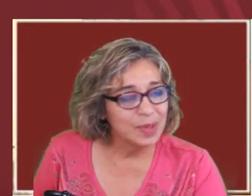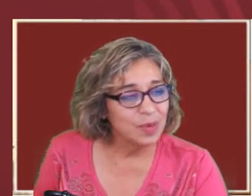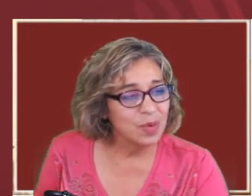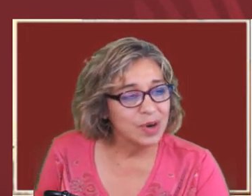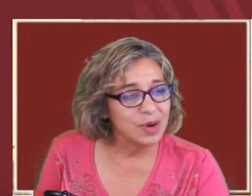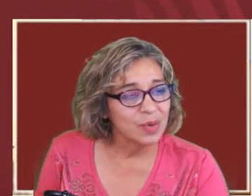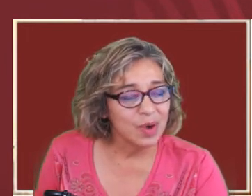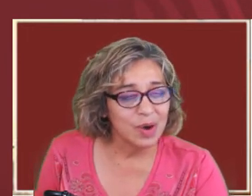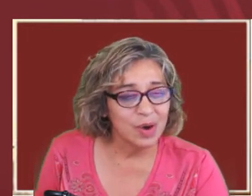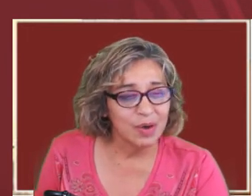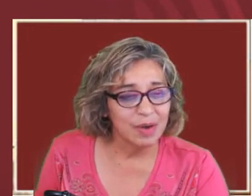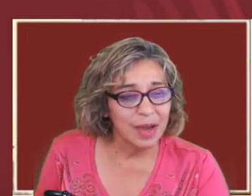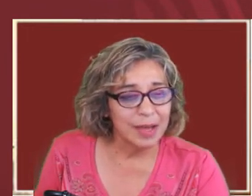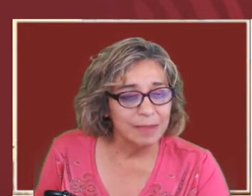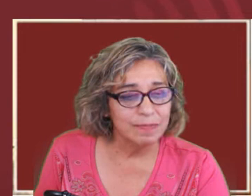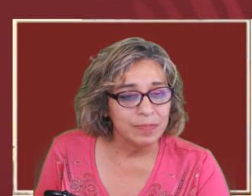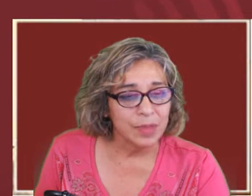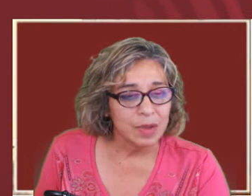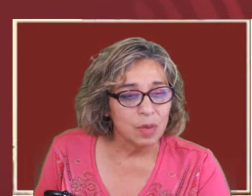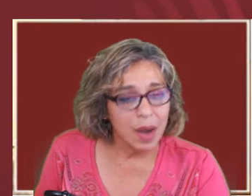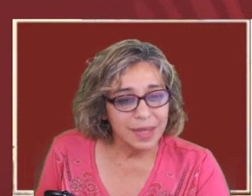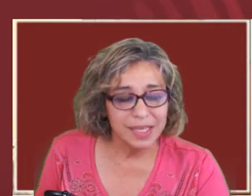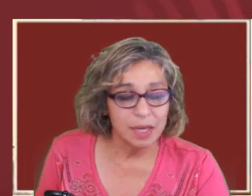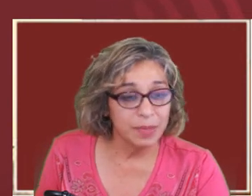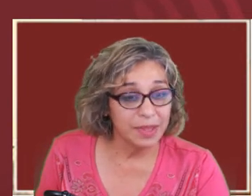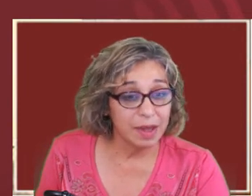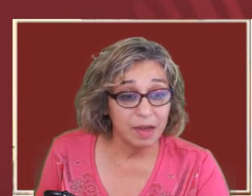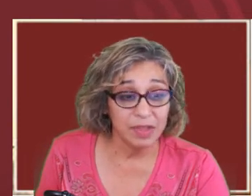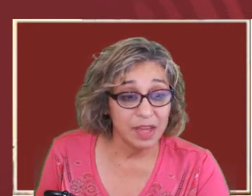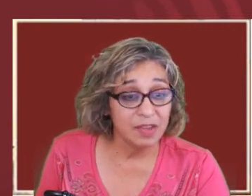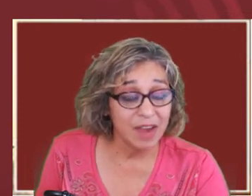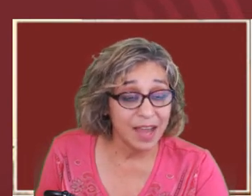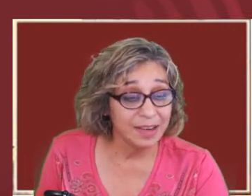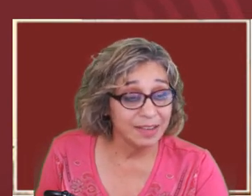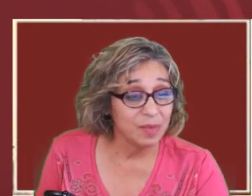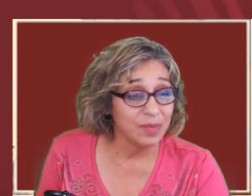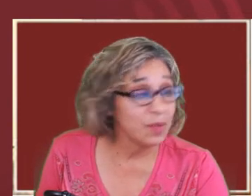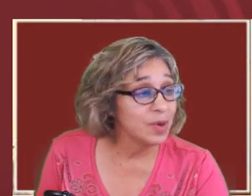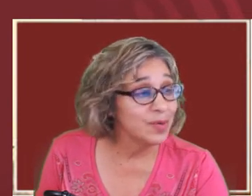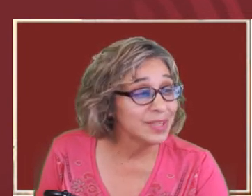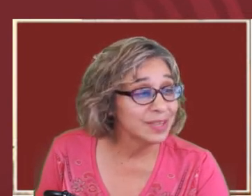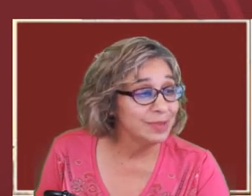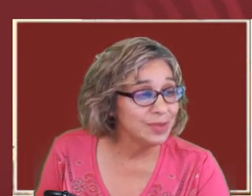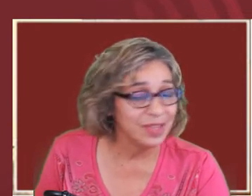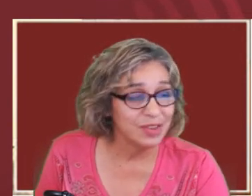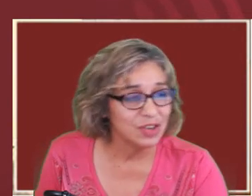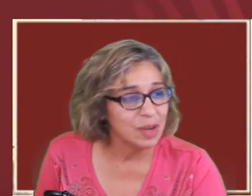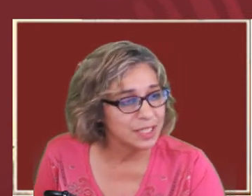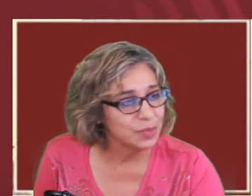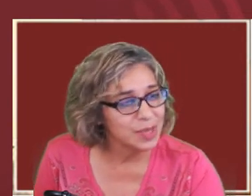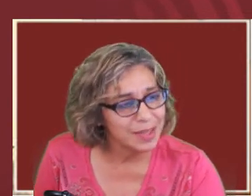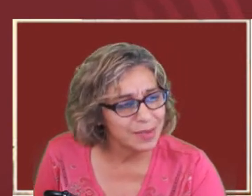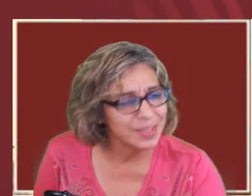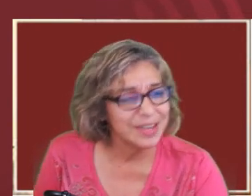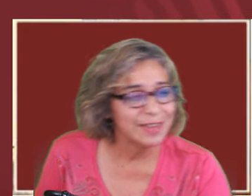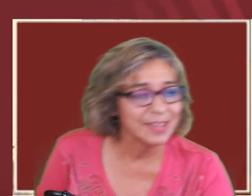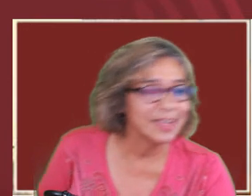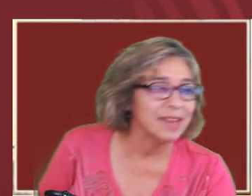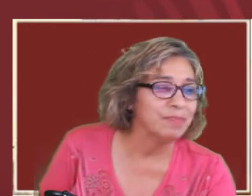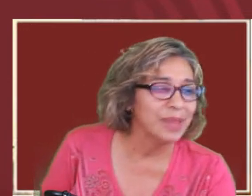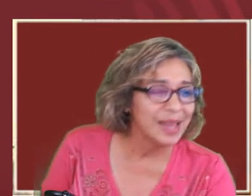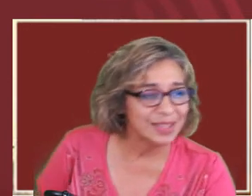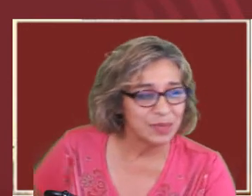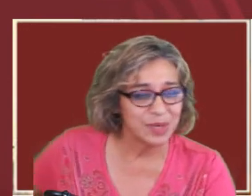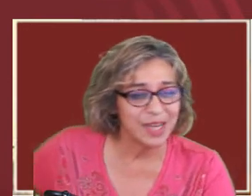people were want to tell, but on the other hand, they were at risk of losing their jobs because really there was nothing set